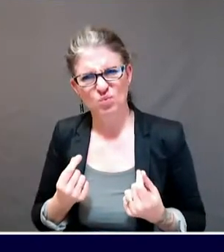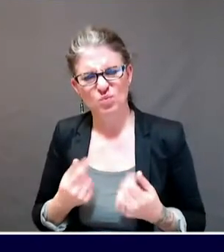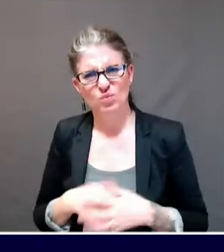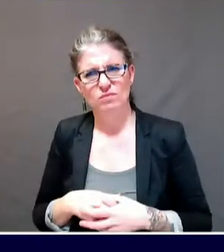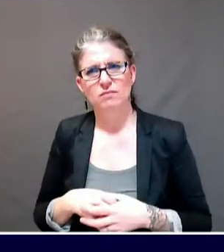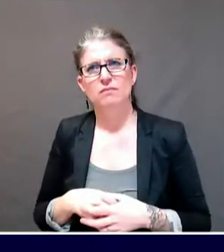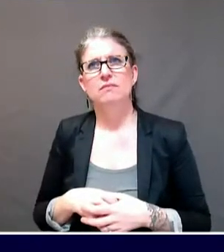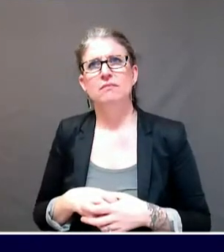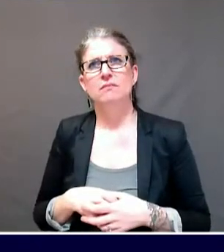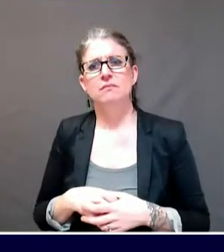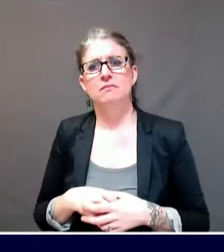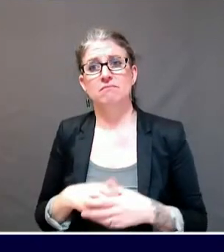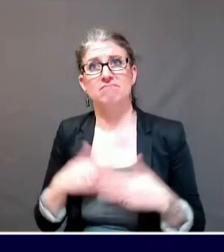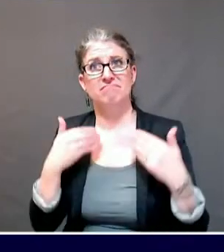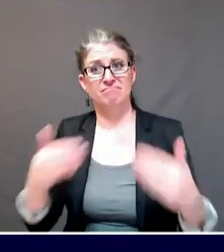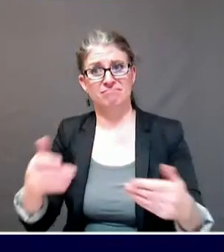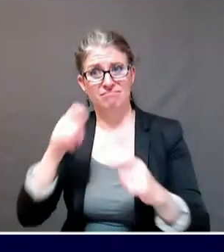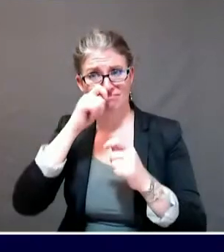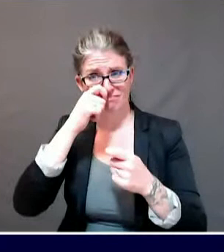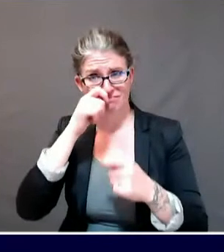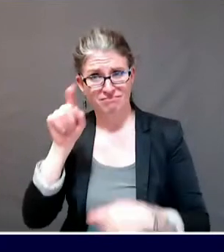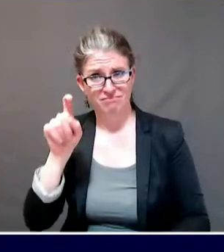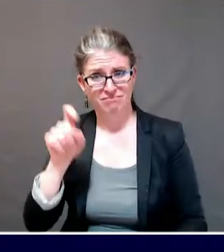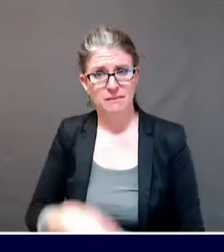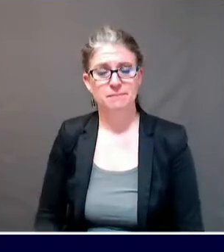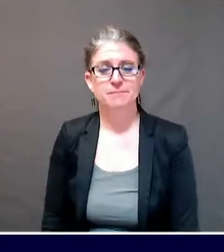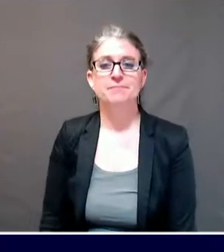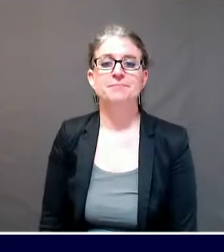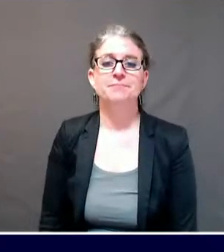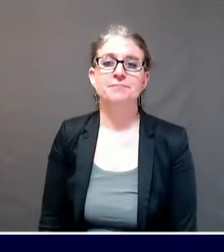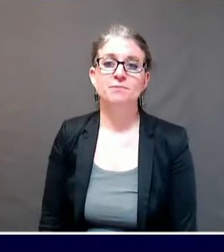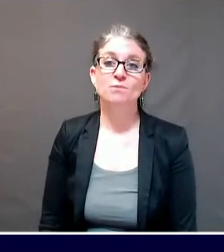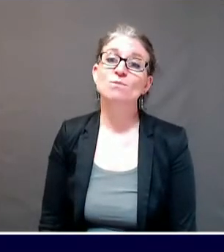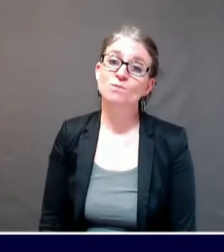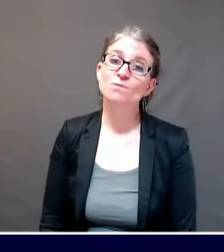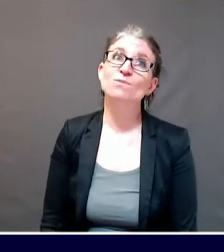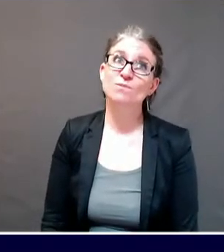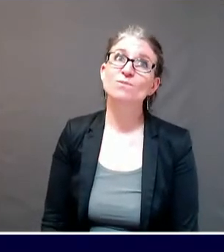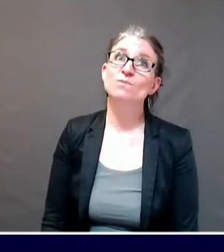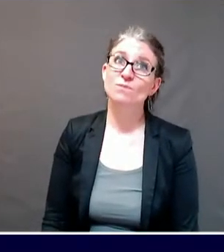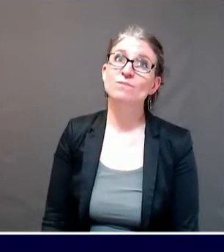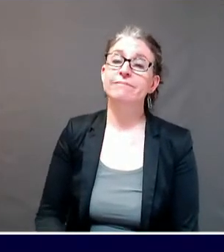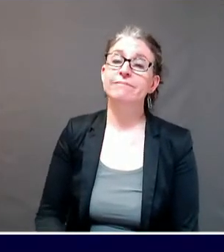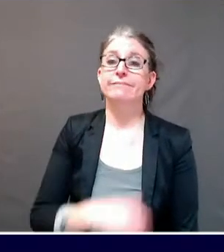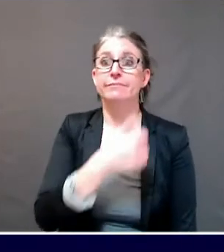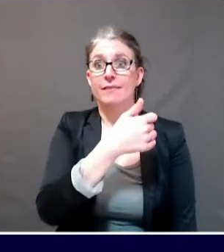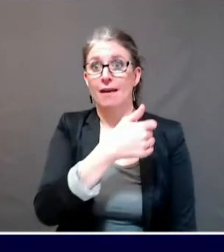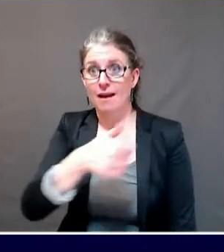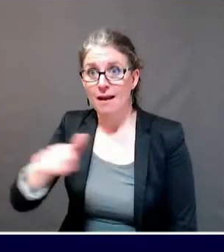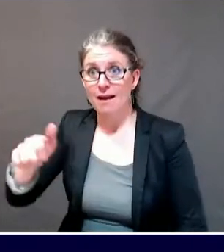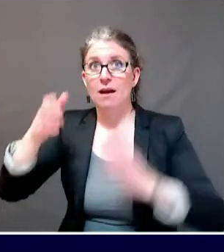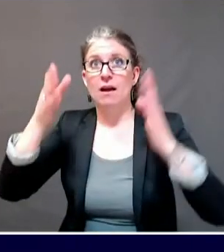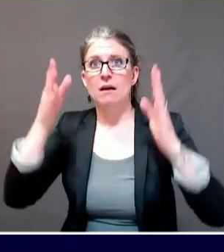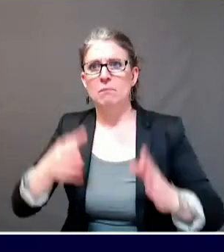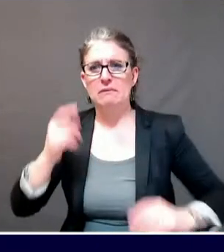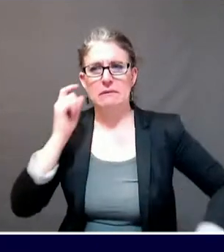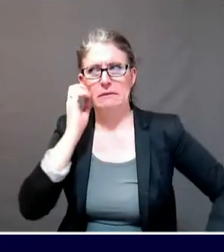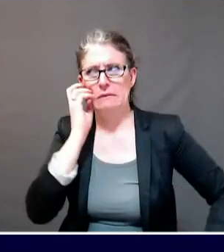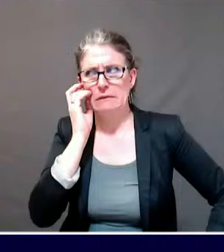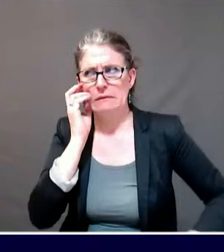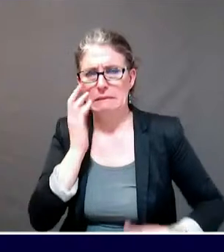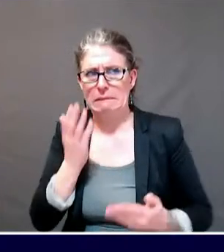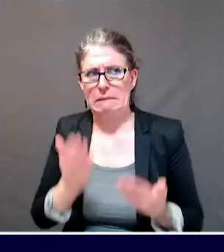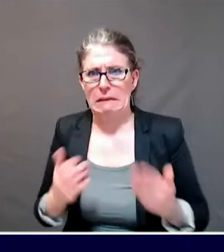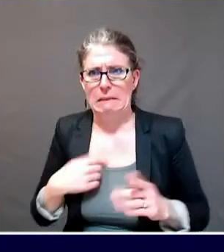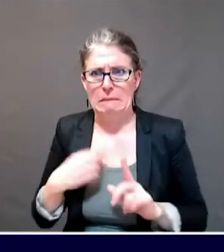then? What should they do? So if anyone believes they may have or could have been exposed to COVID-19 in any setting,